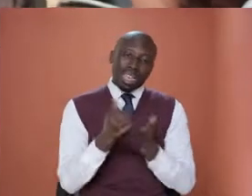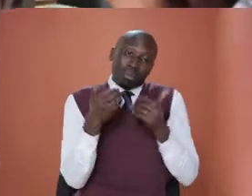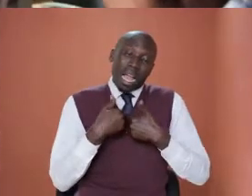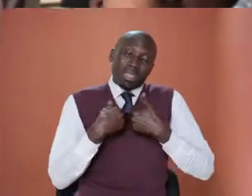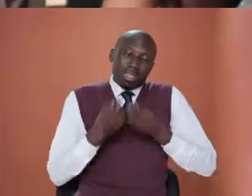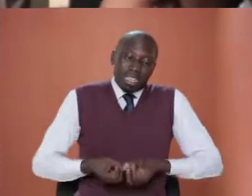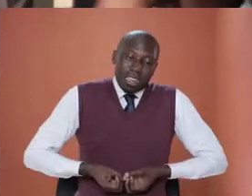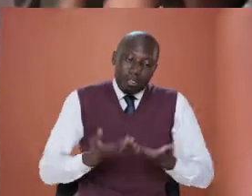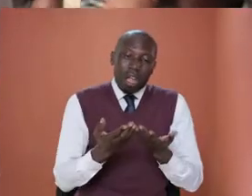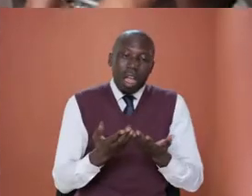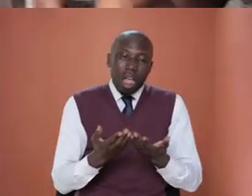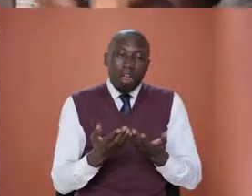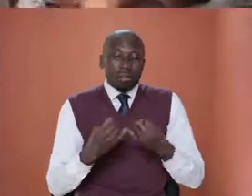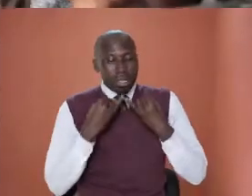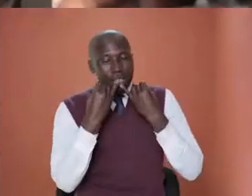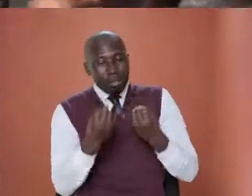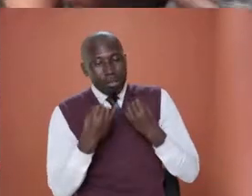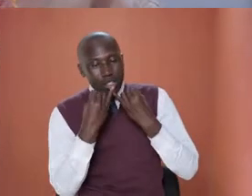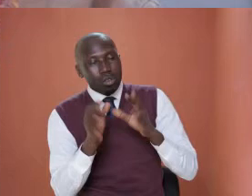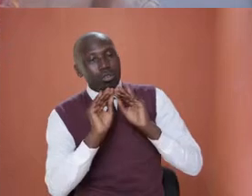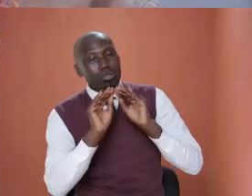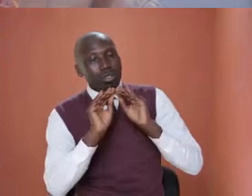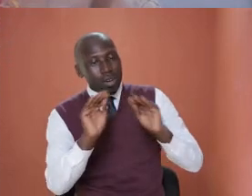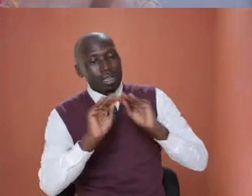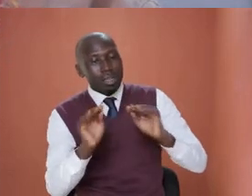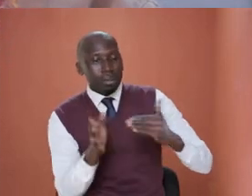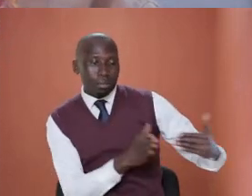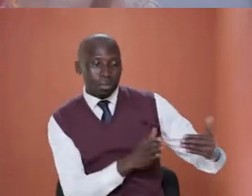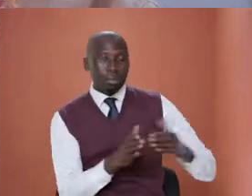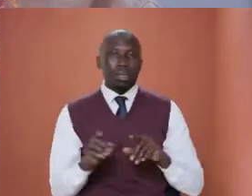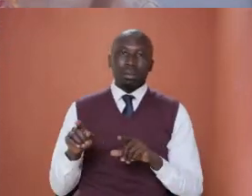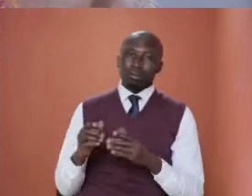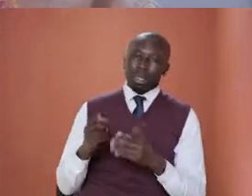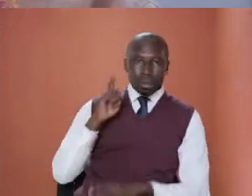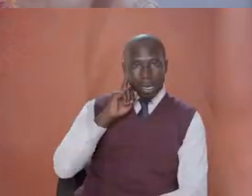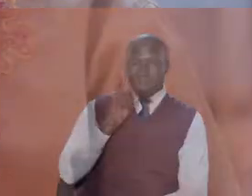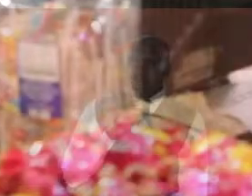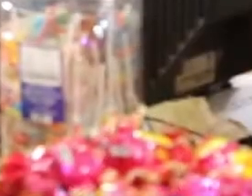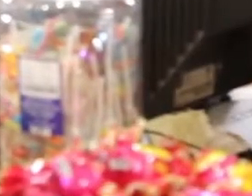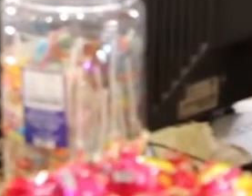helping us deliver the training content to the hearing impaired youth.